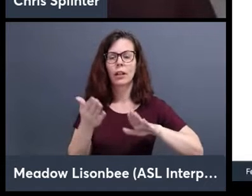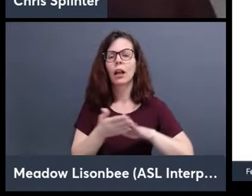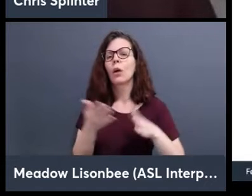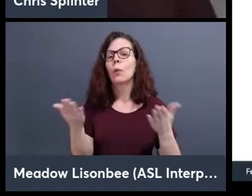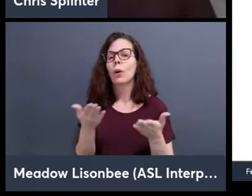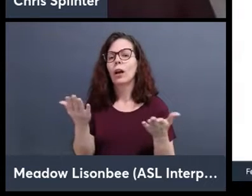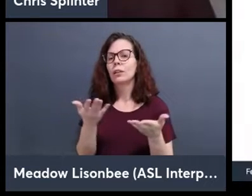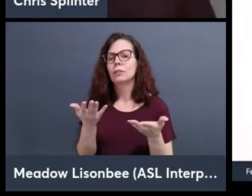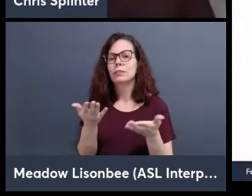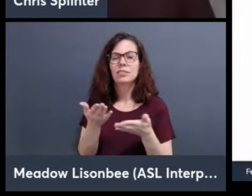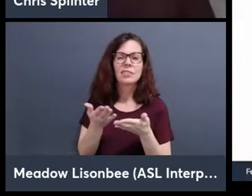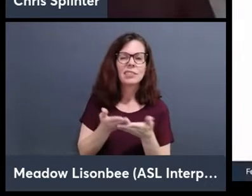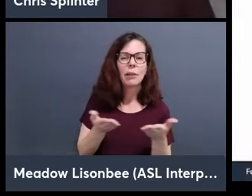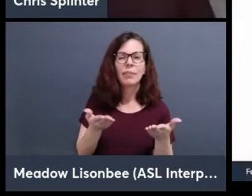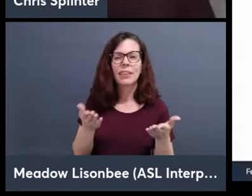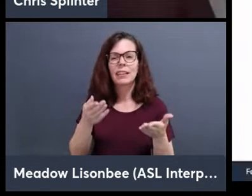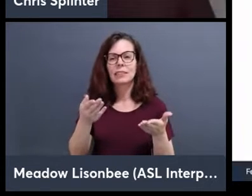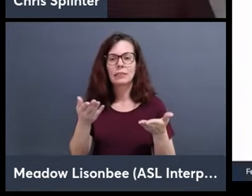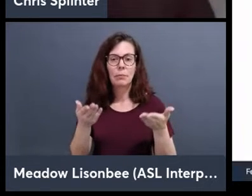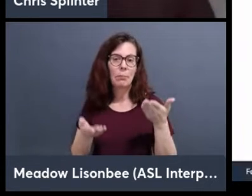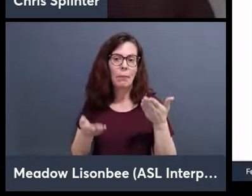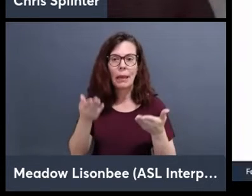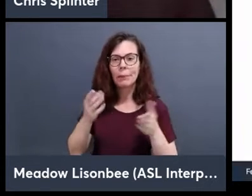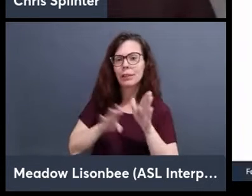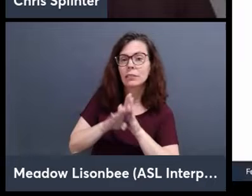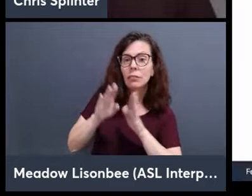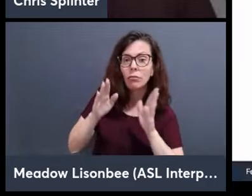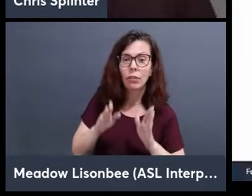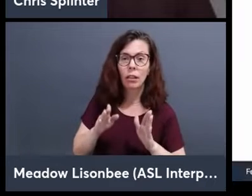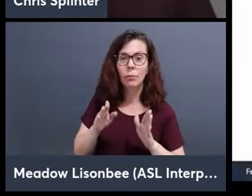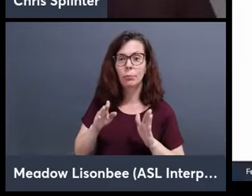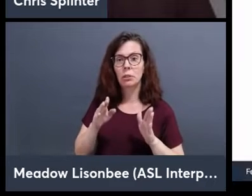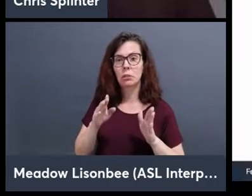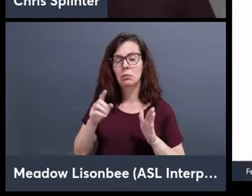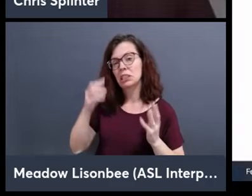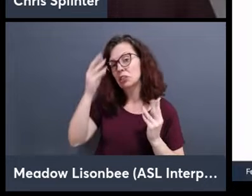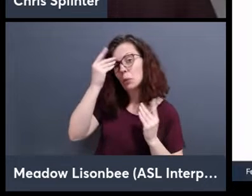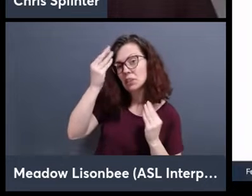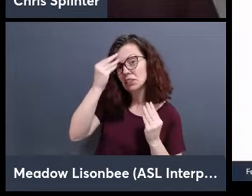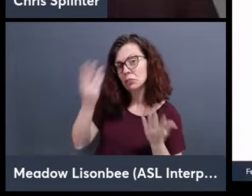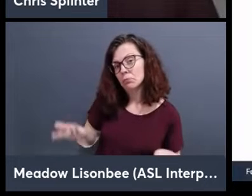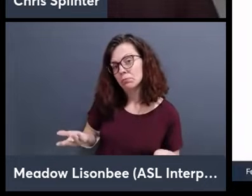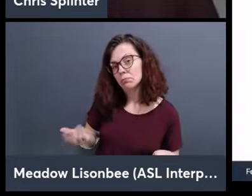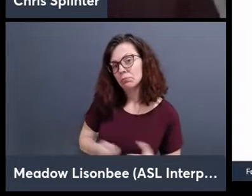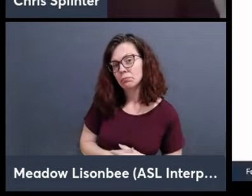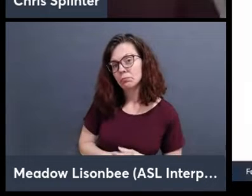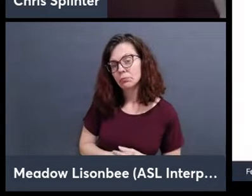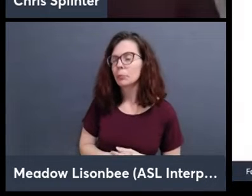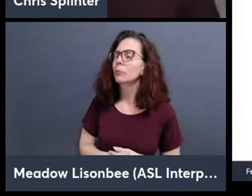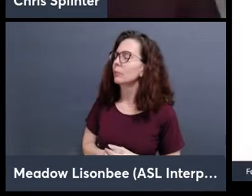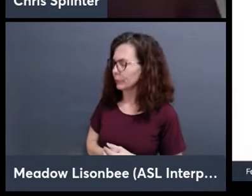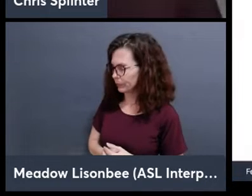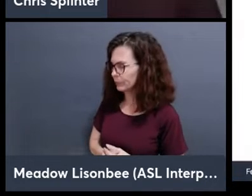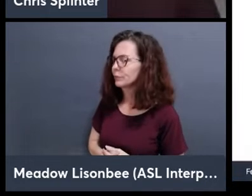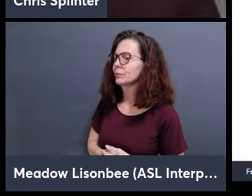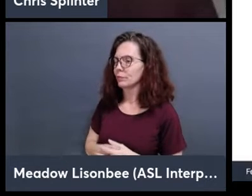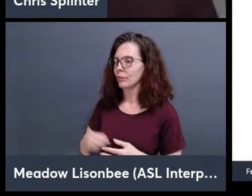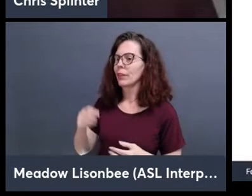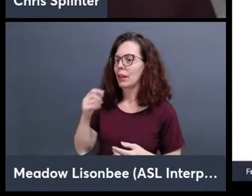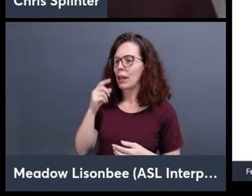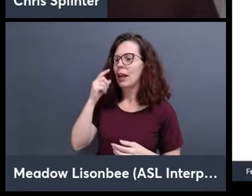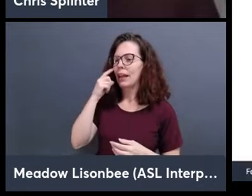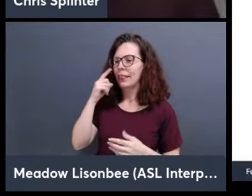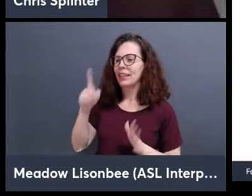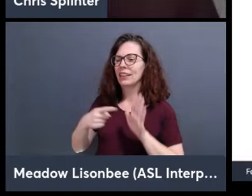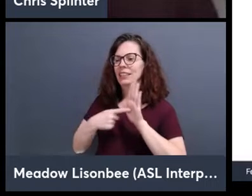some things that maybe a developer should consider? Yeah, and I think the demo